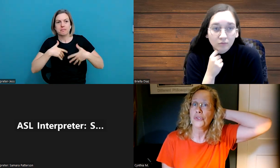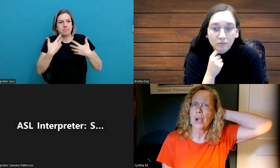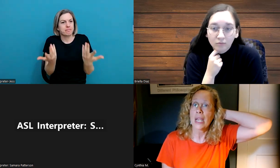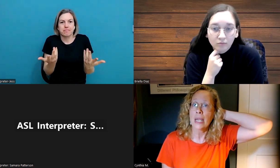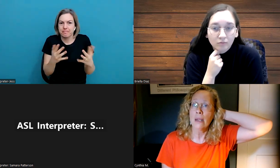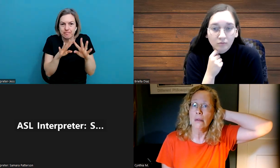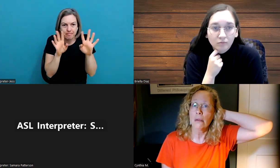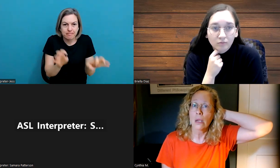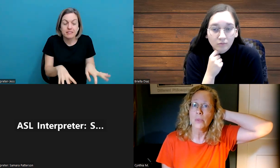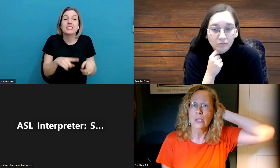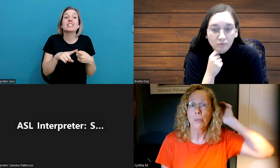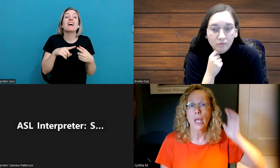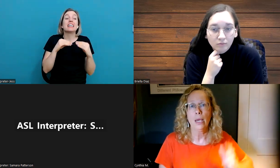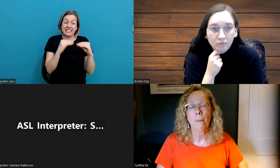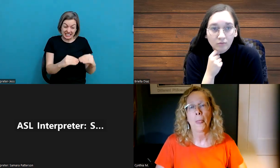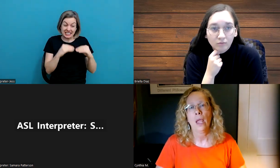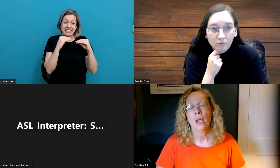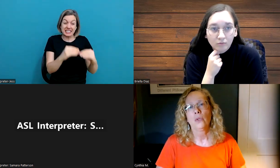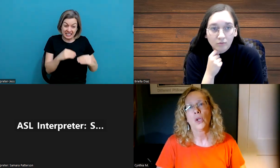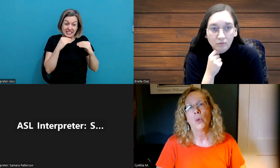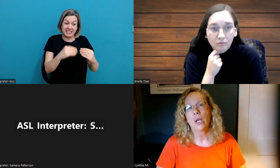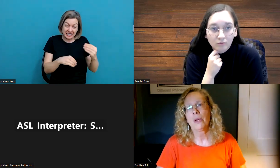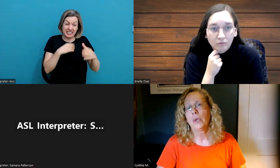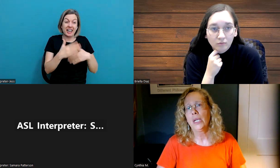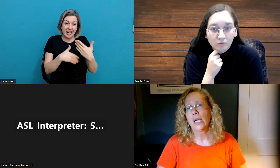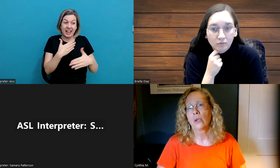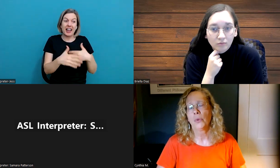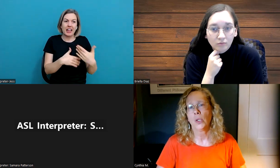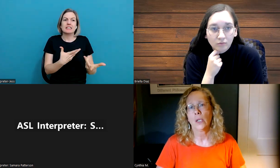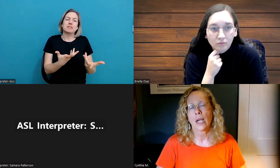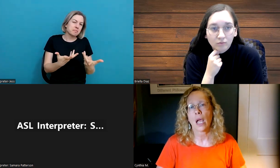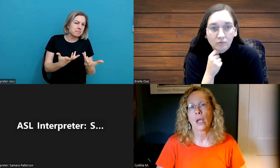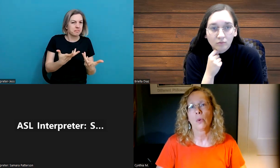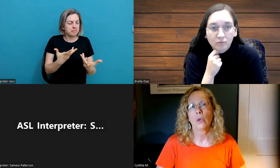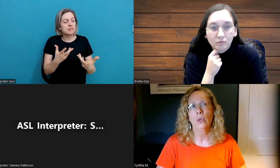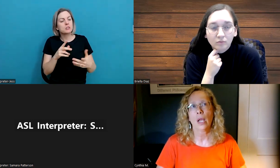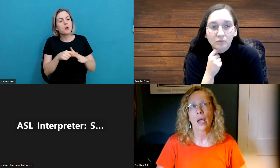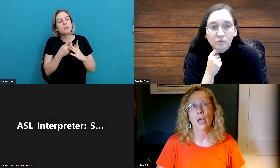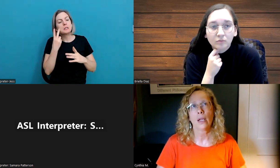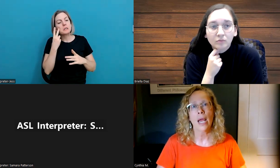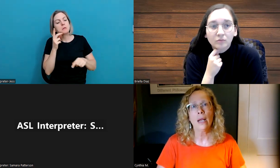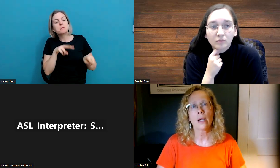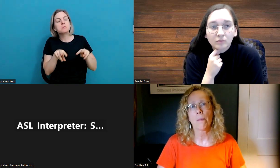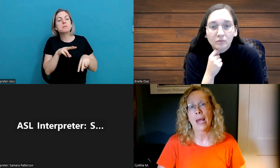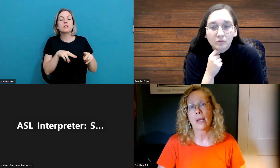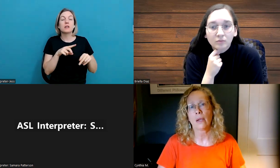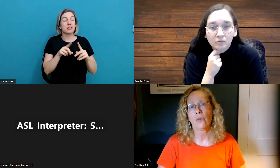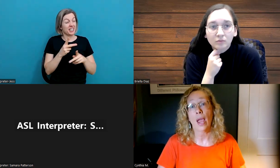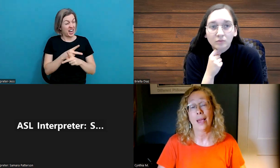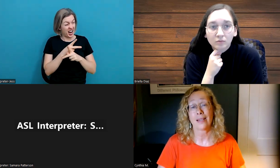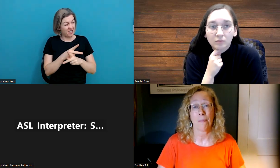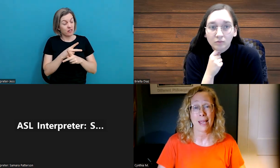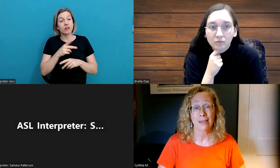until the training comes into play. So you want to be really careful. And I would look at Canine